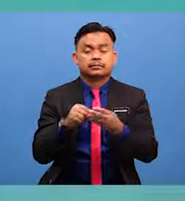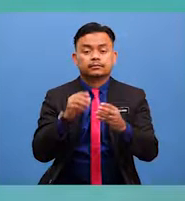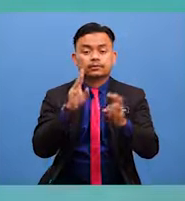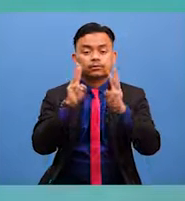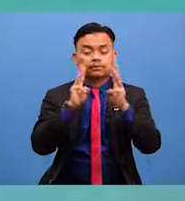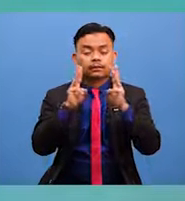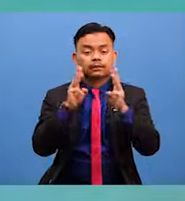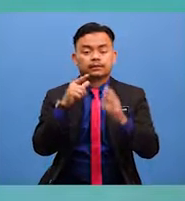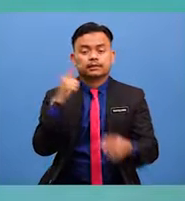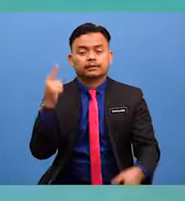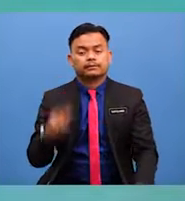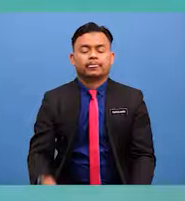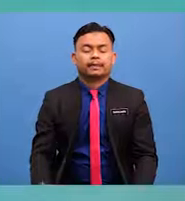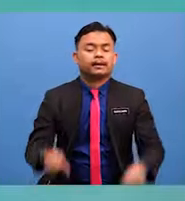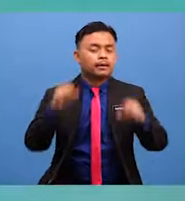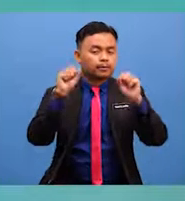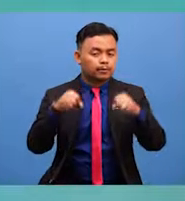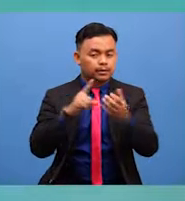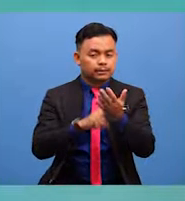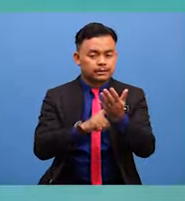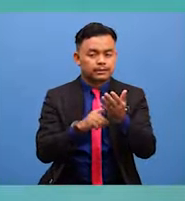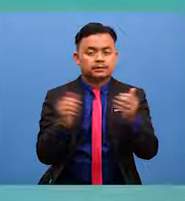can discuss with a friend.